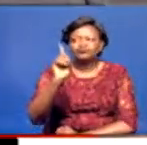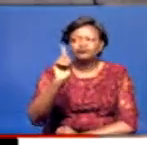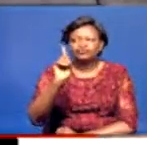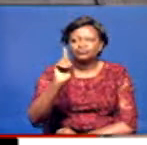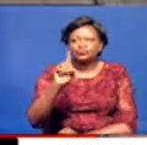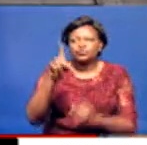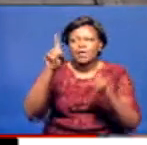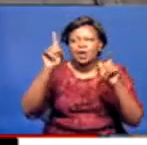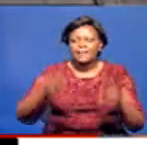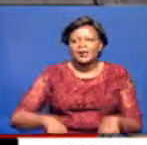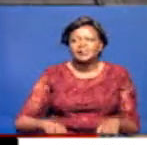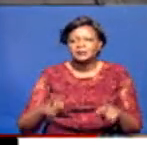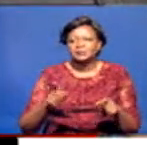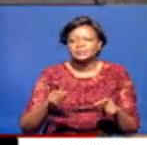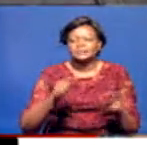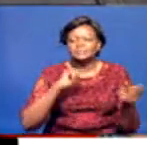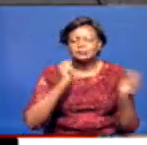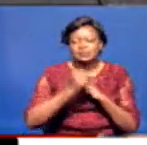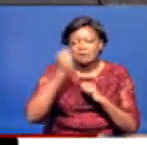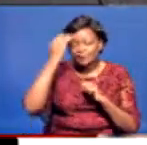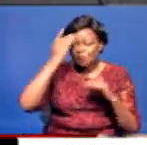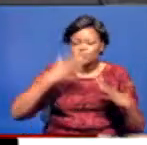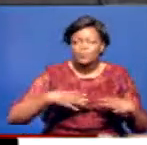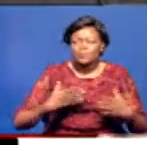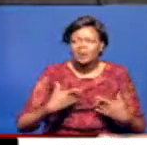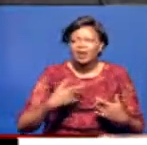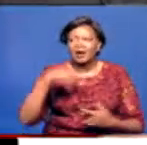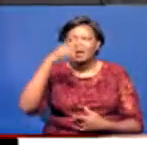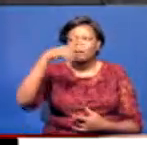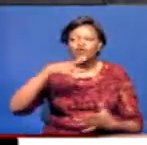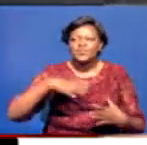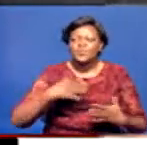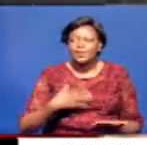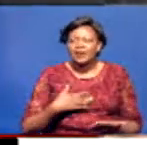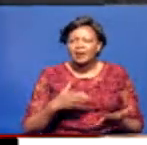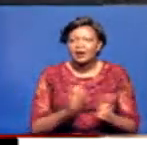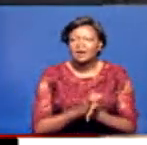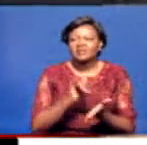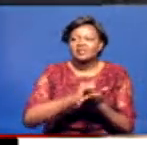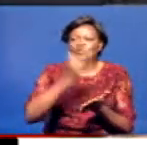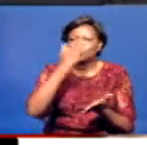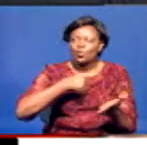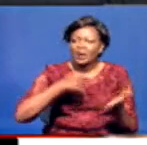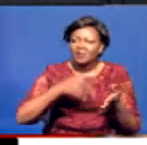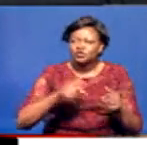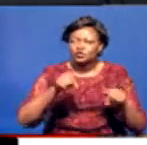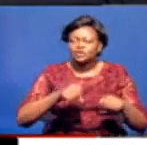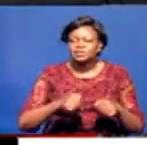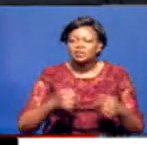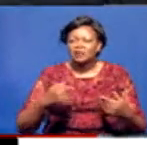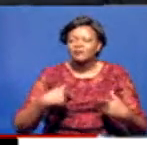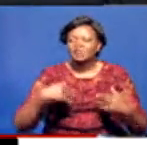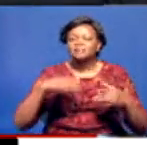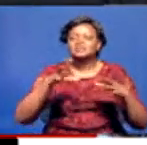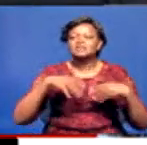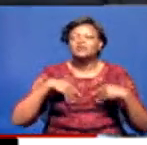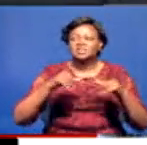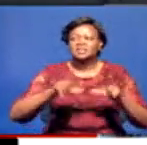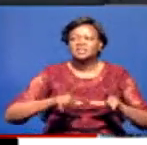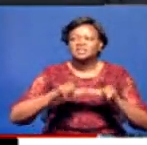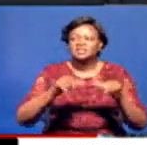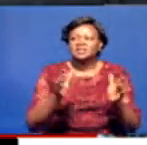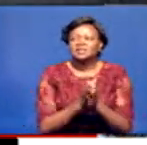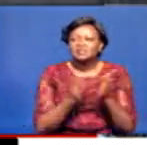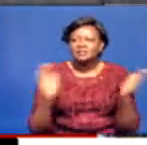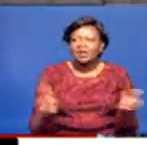to change the mindset of our people, attitude of our people. And that is why we are here today, having received this certificate and encouraging